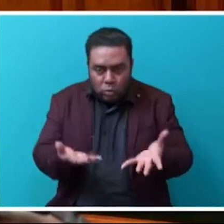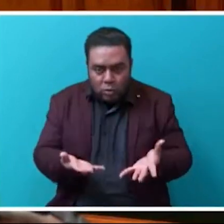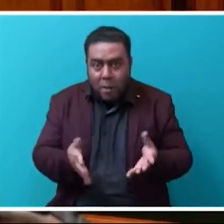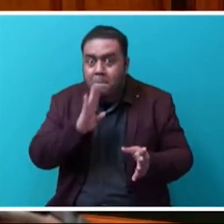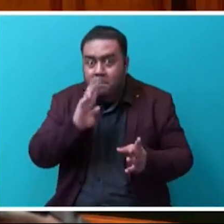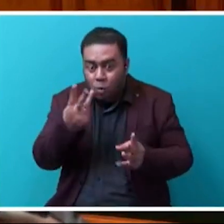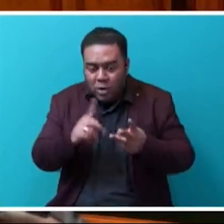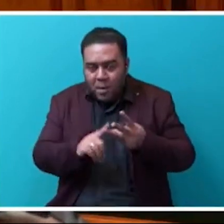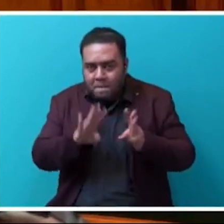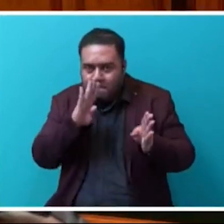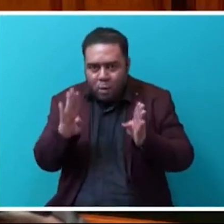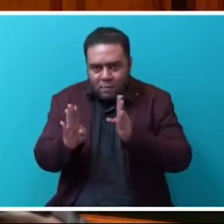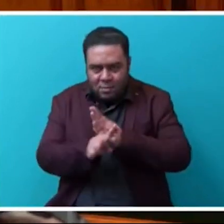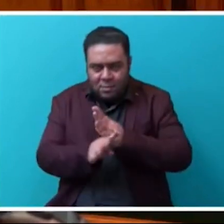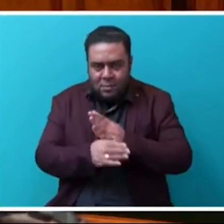privacy. The